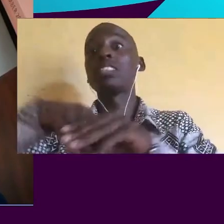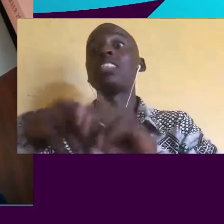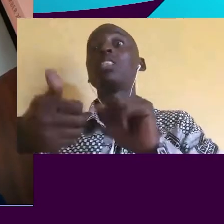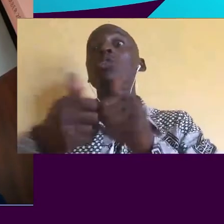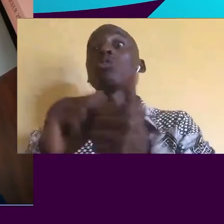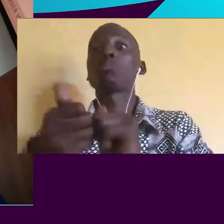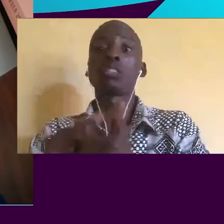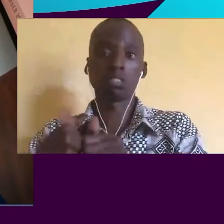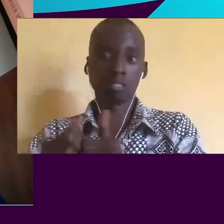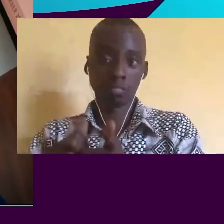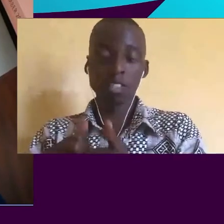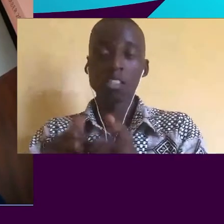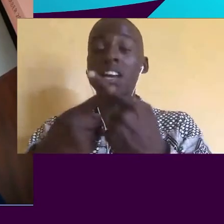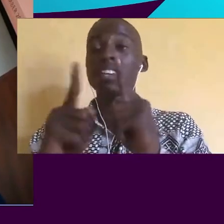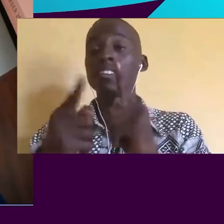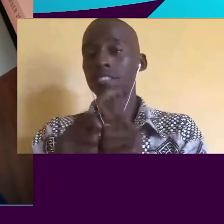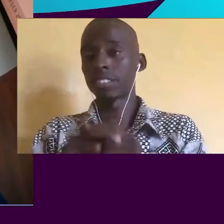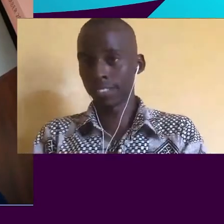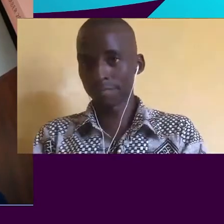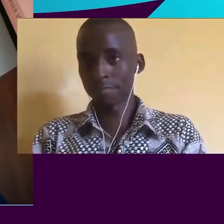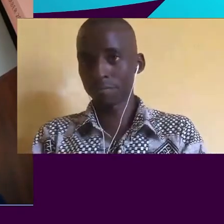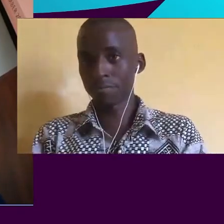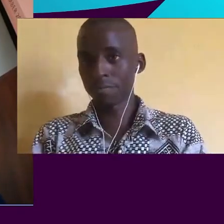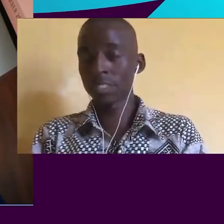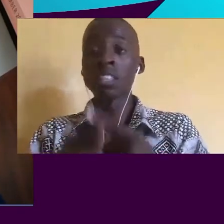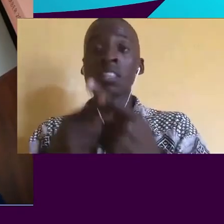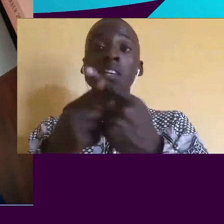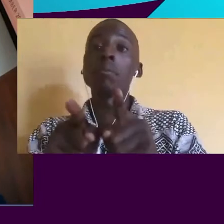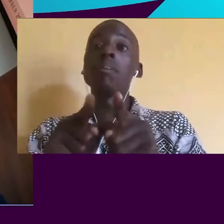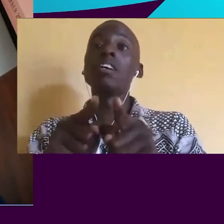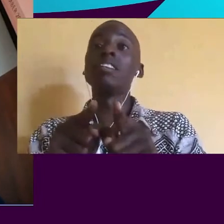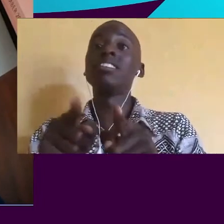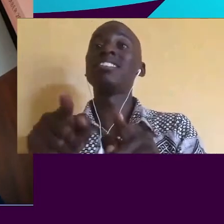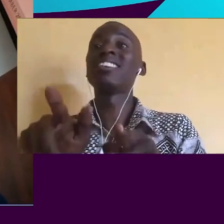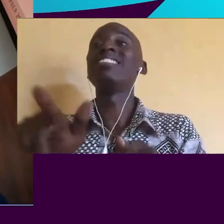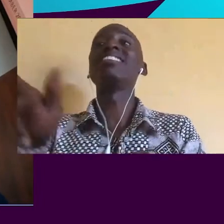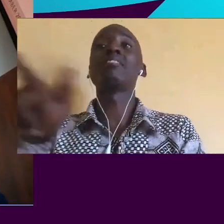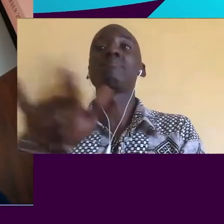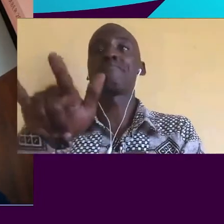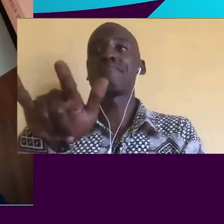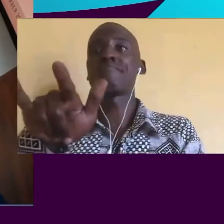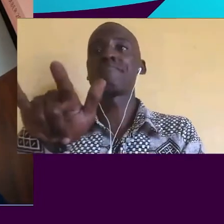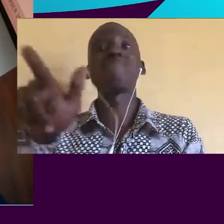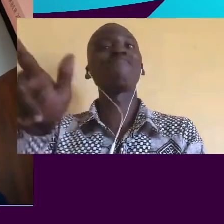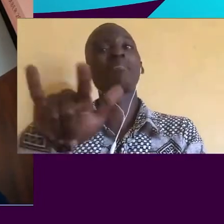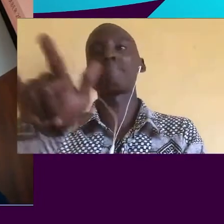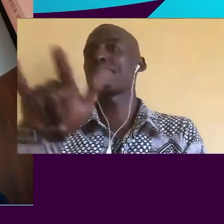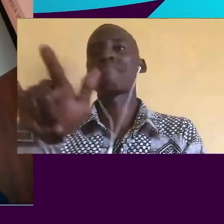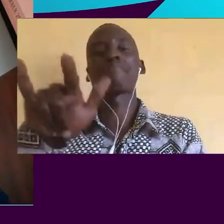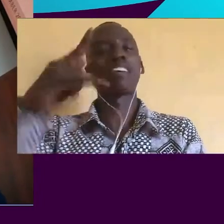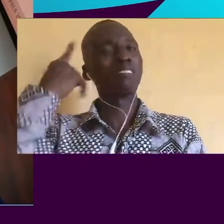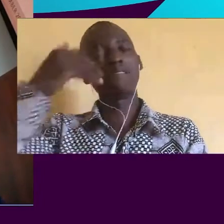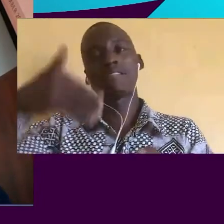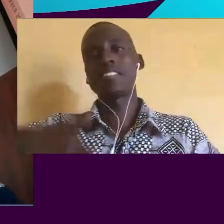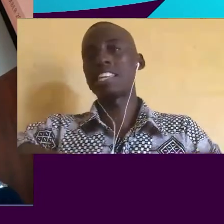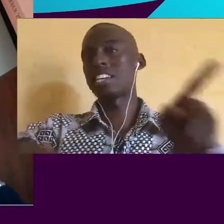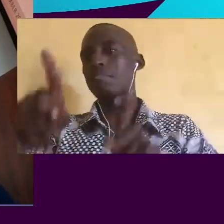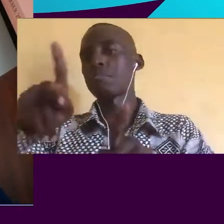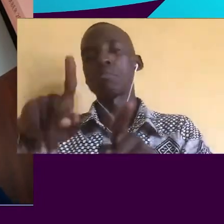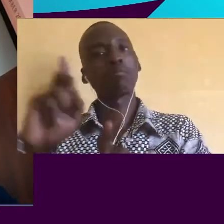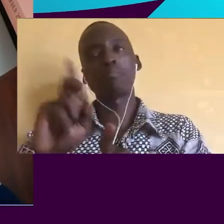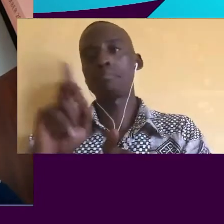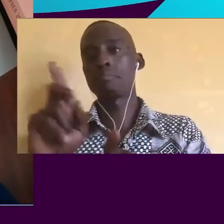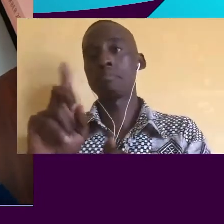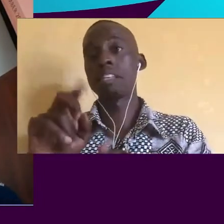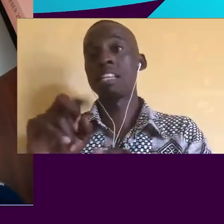different sports. But this is not the same case for young people that unfortunately find